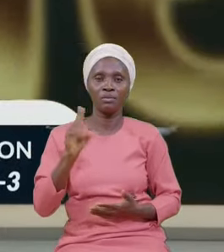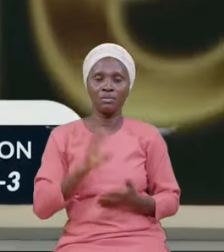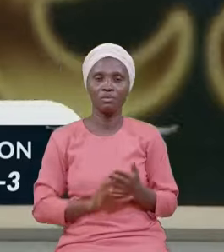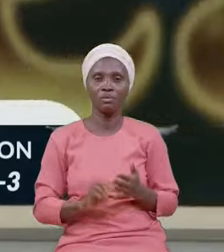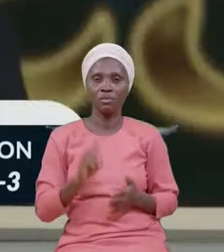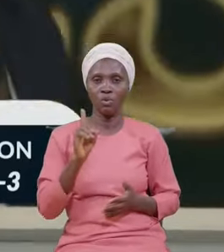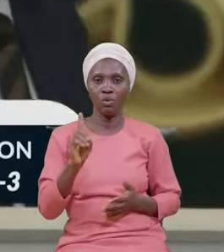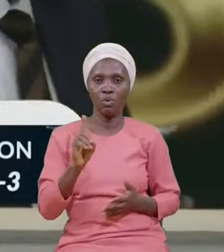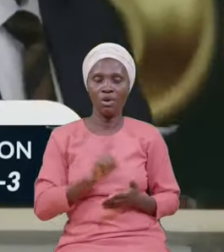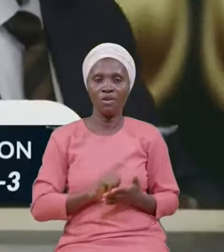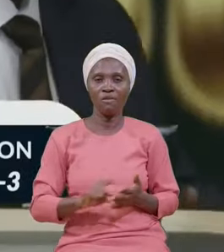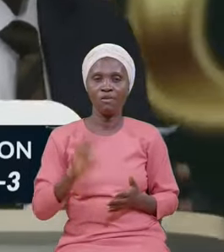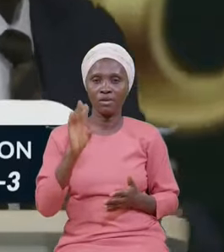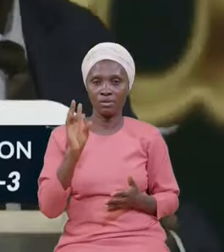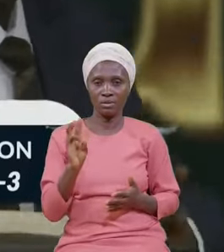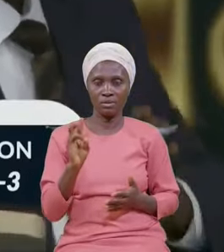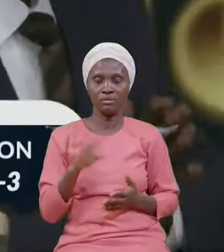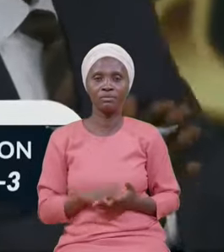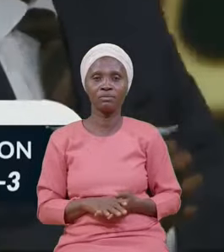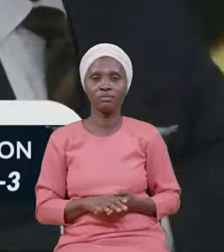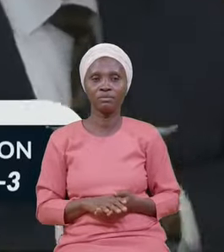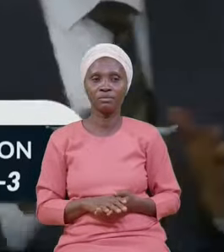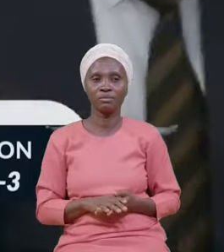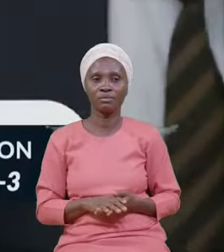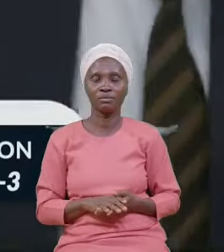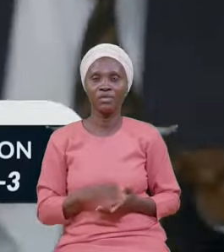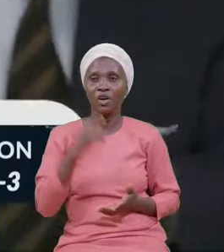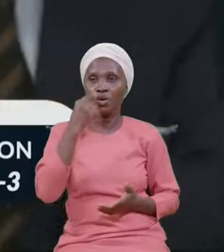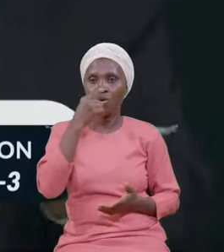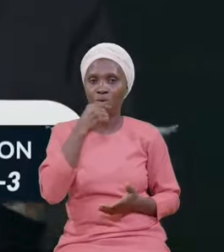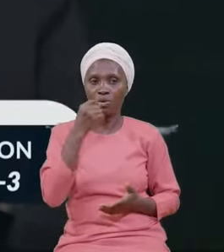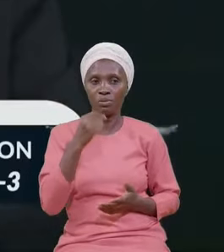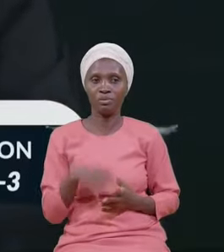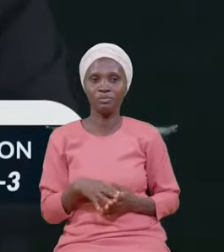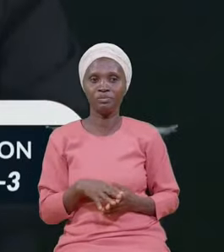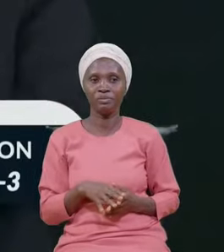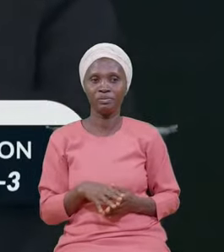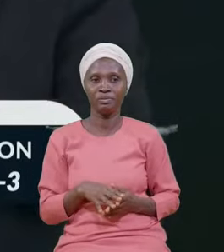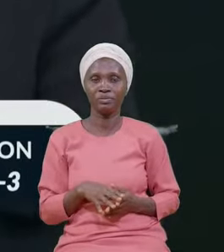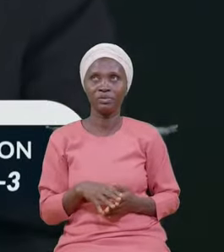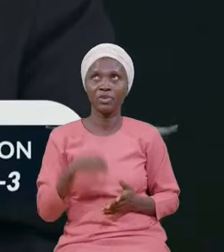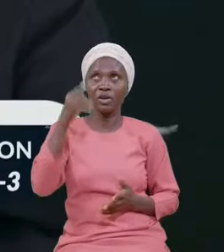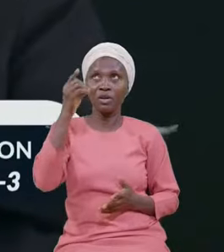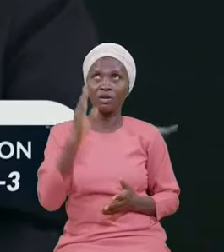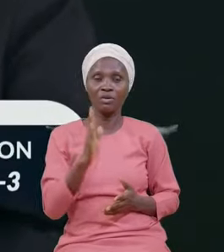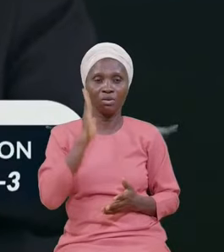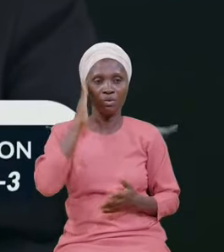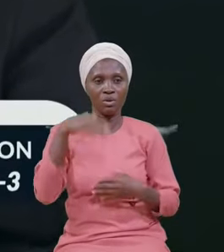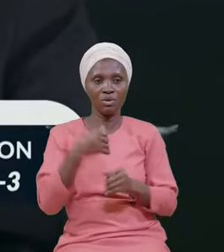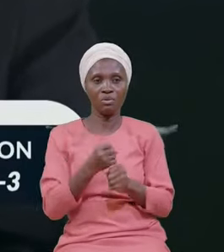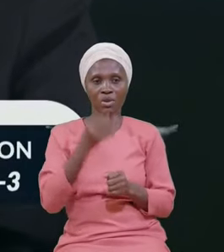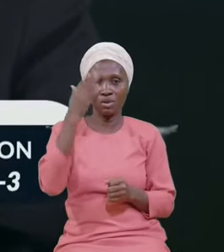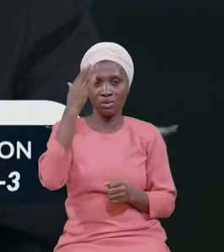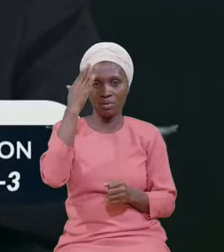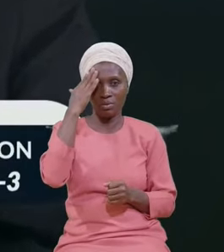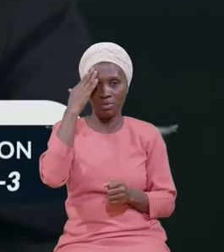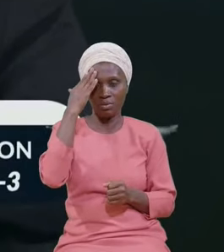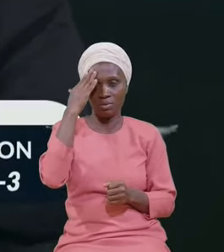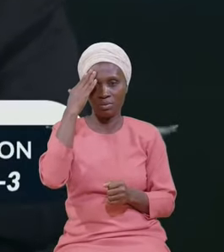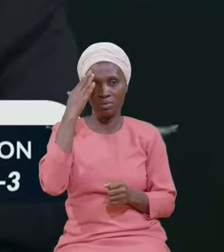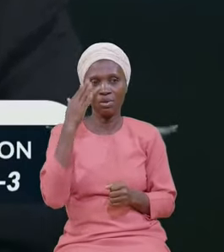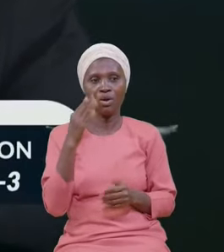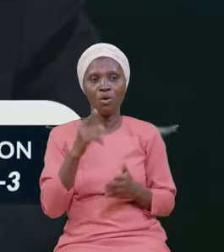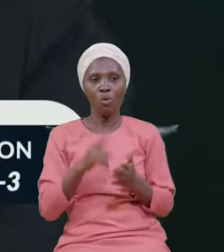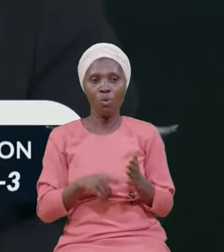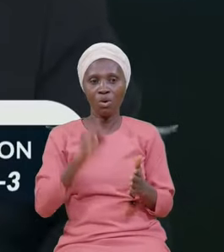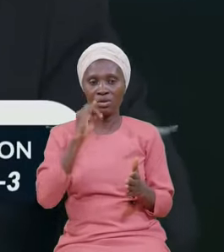whom God would make known what is the rich what is the